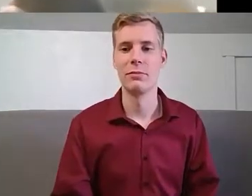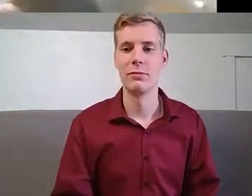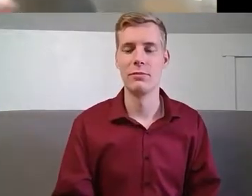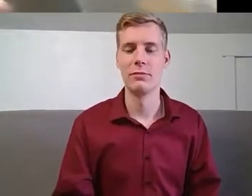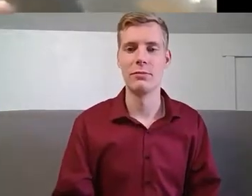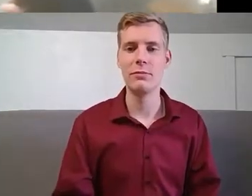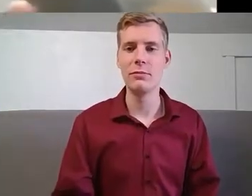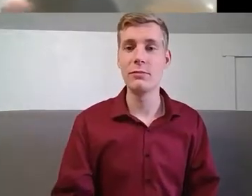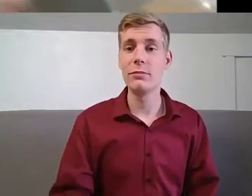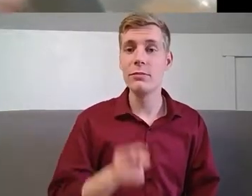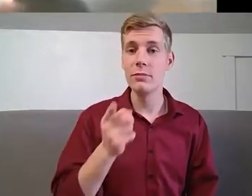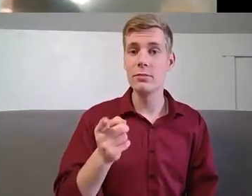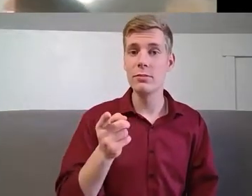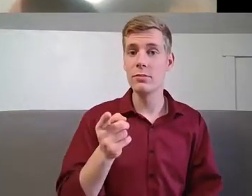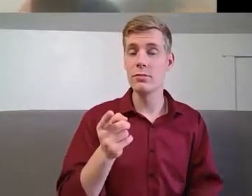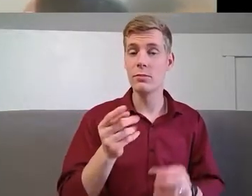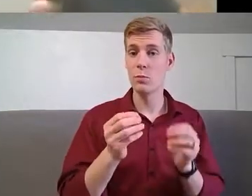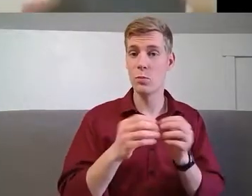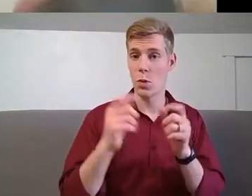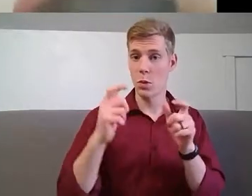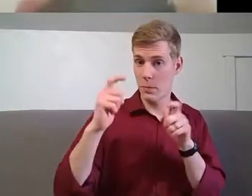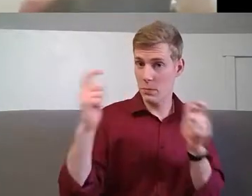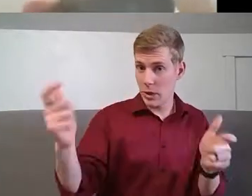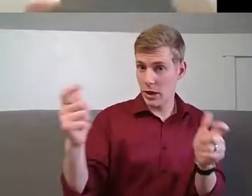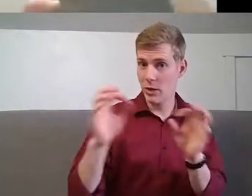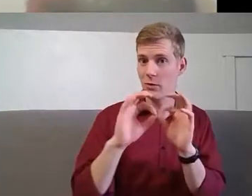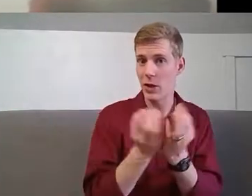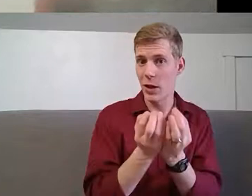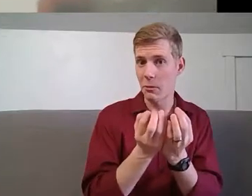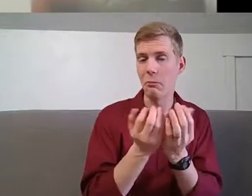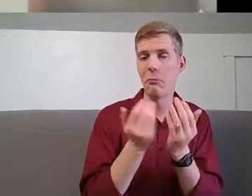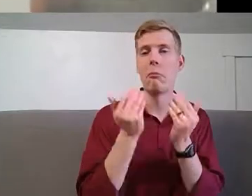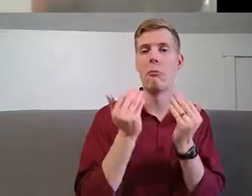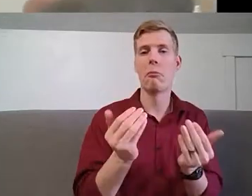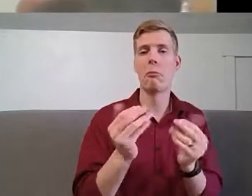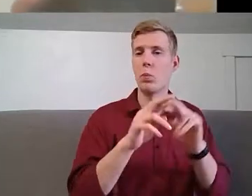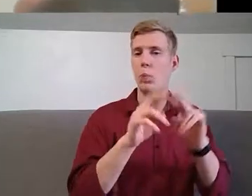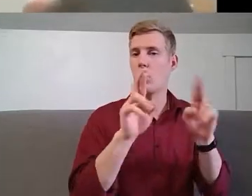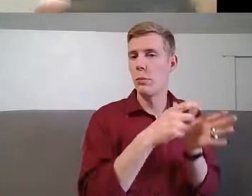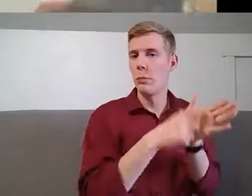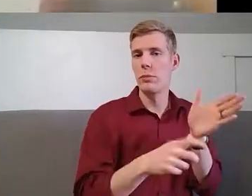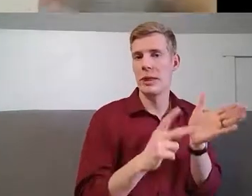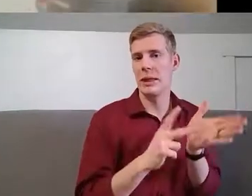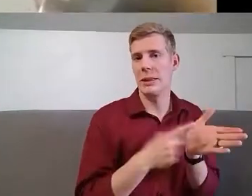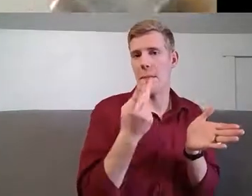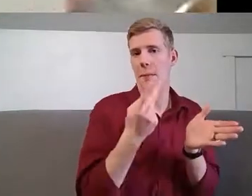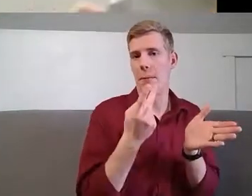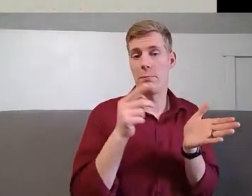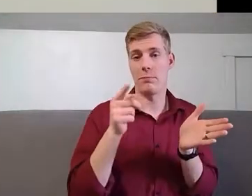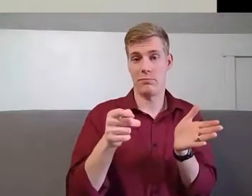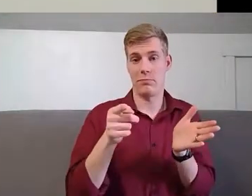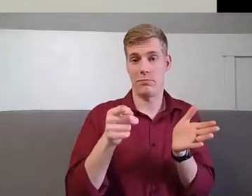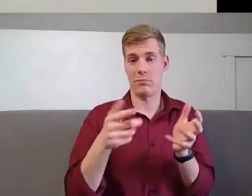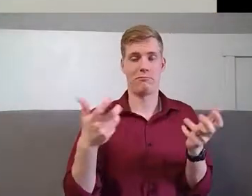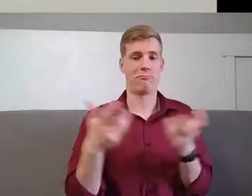So if you have a larger family, you may want to double this, but this is perfect for my